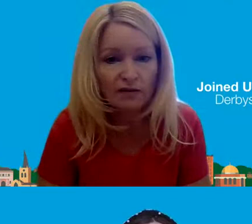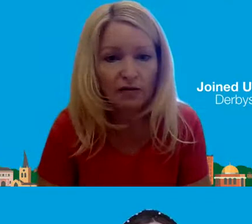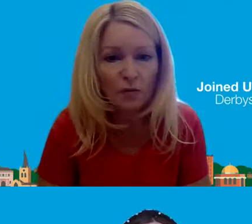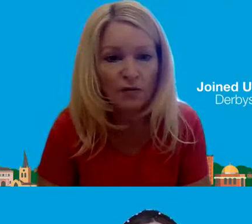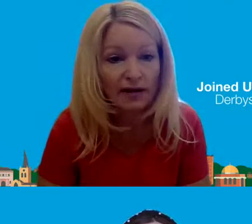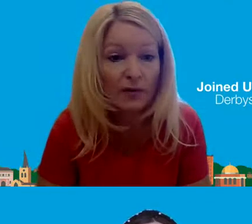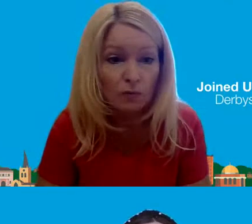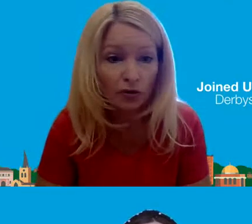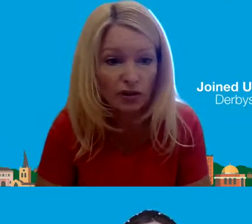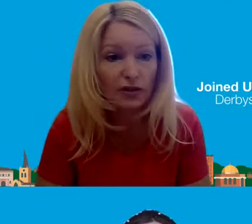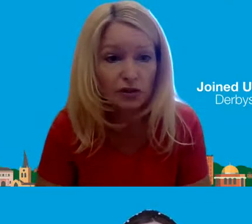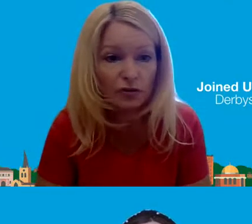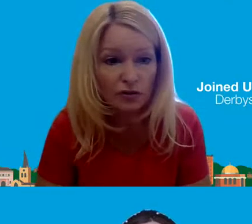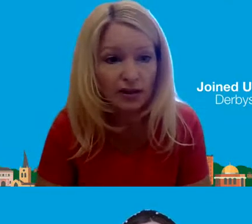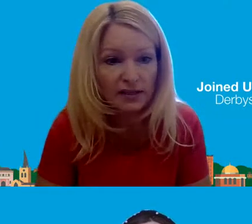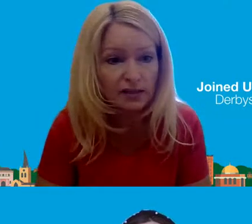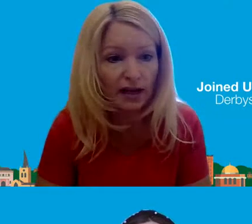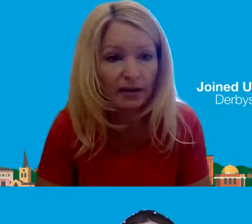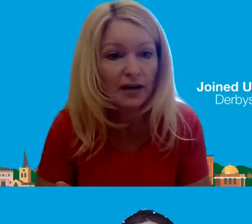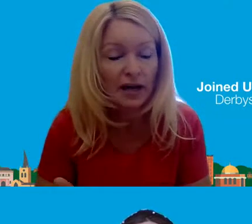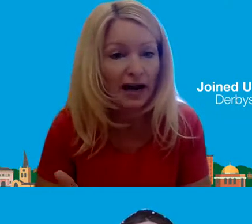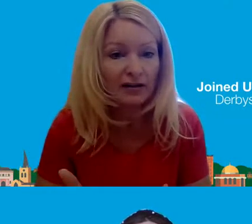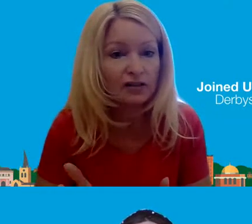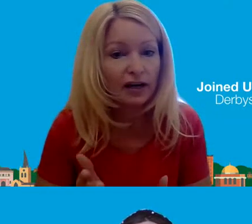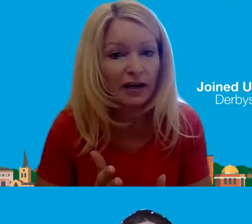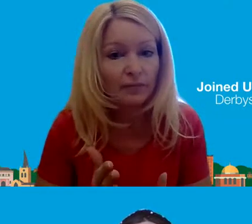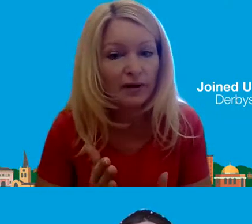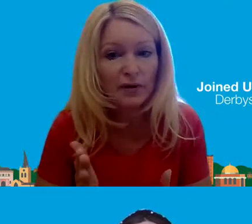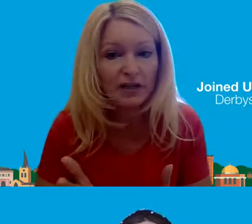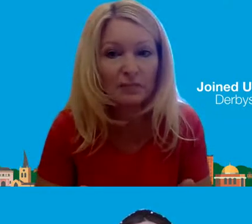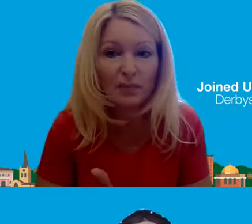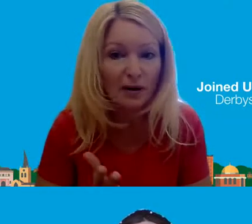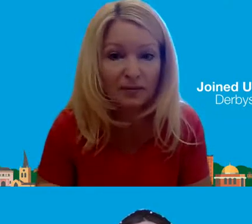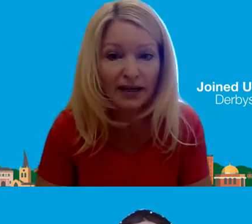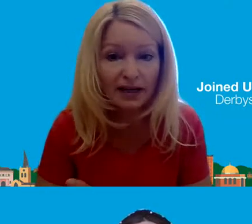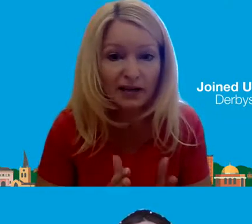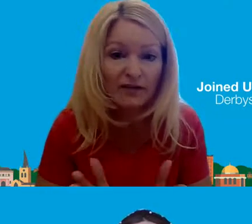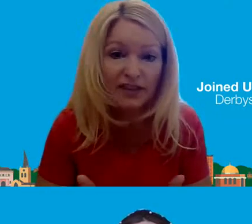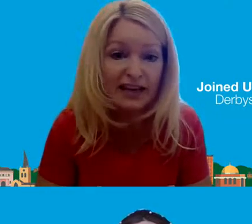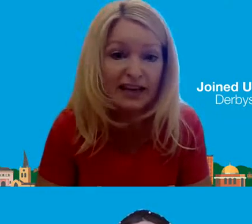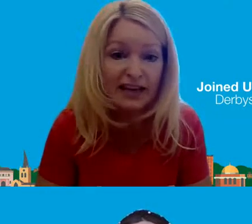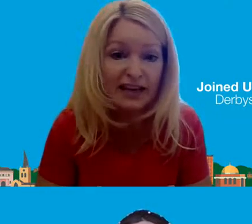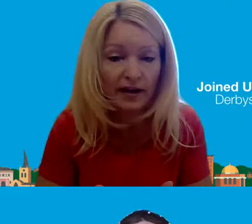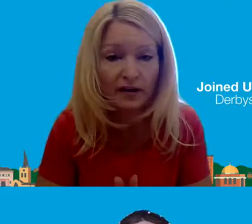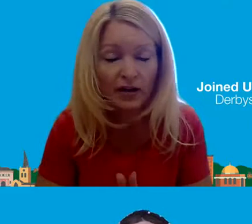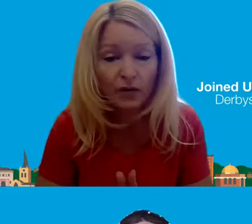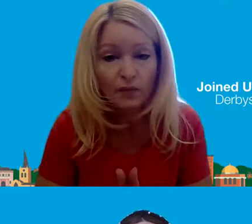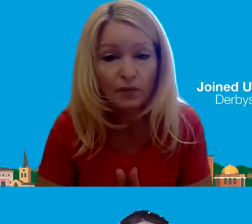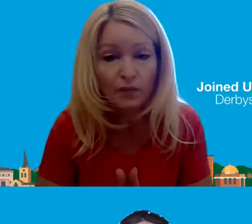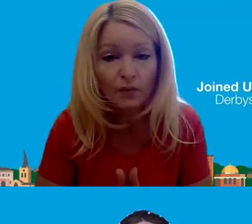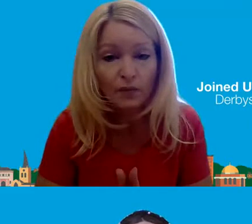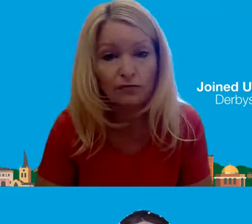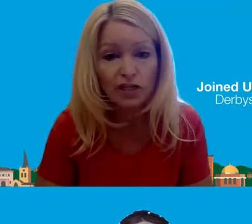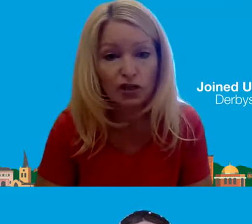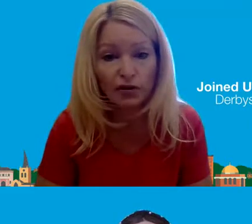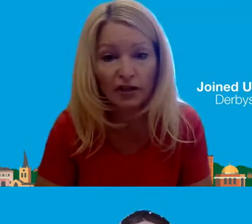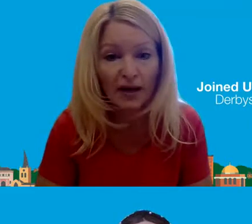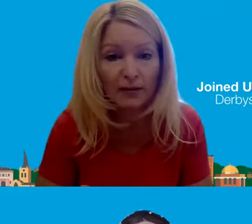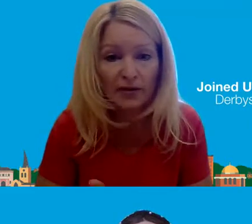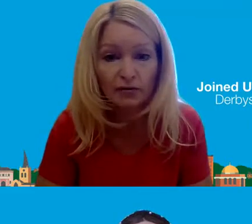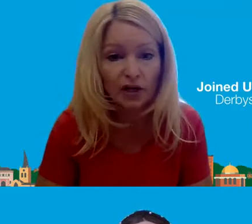you do have a worry, we want you to call us, and we could possibly, you know, if there is nothing, we can